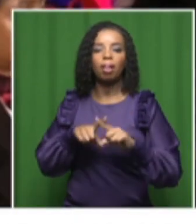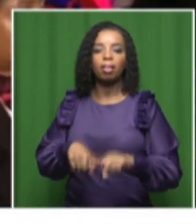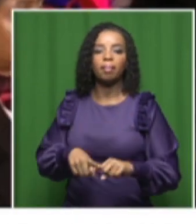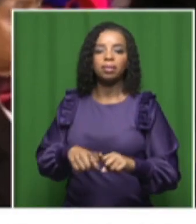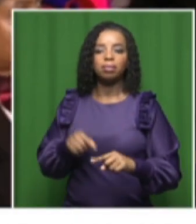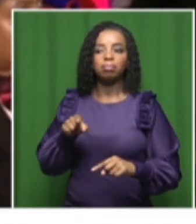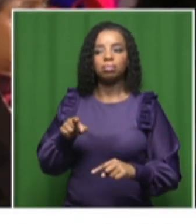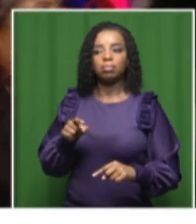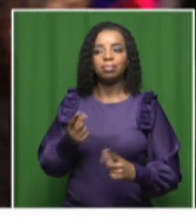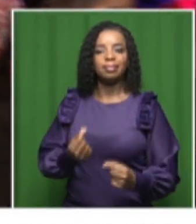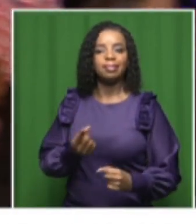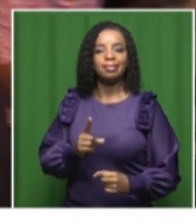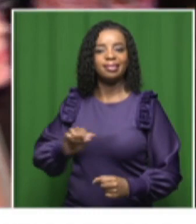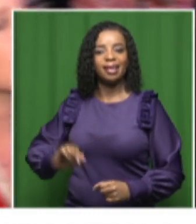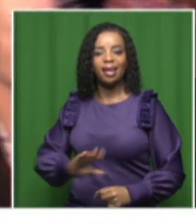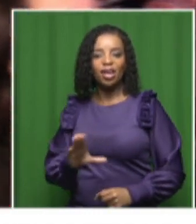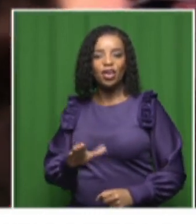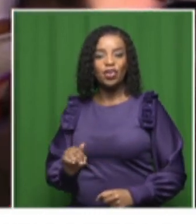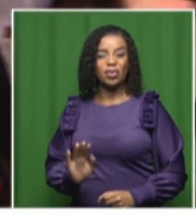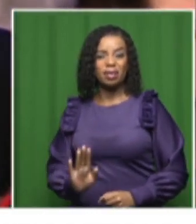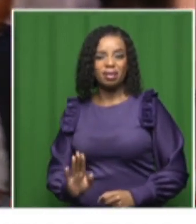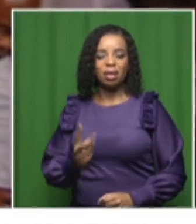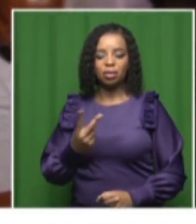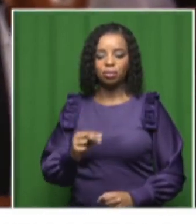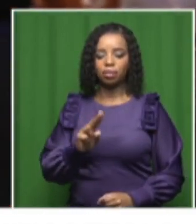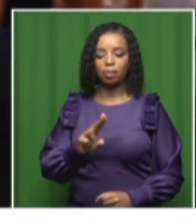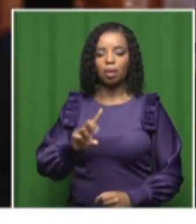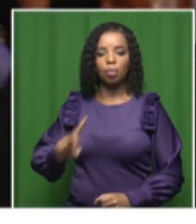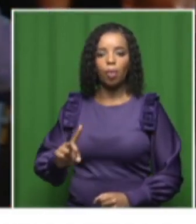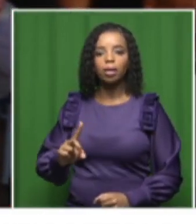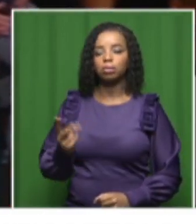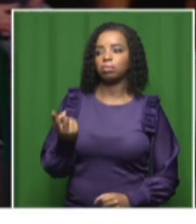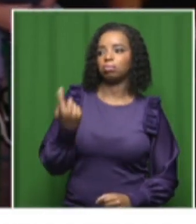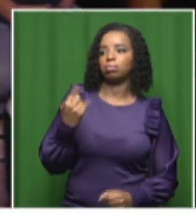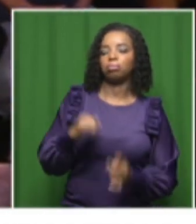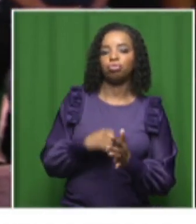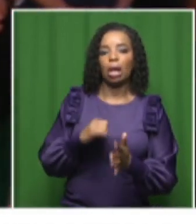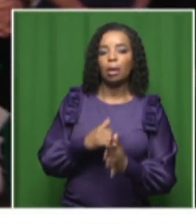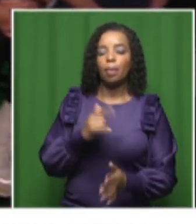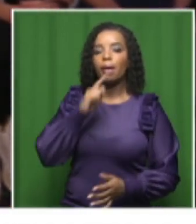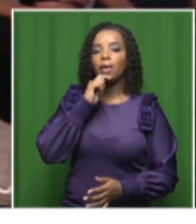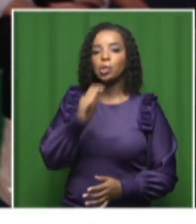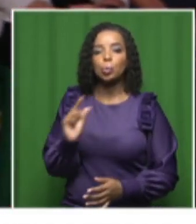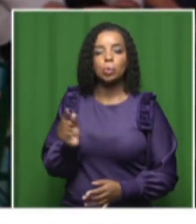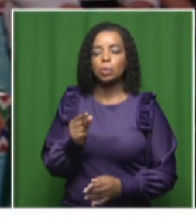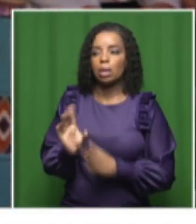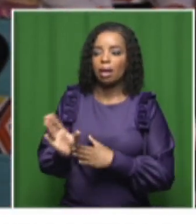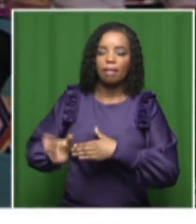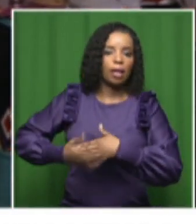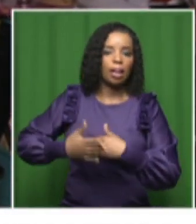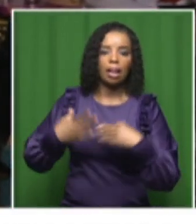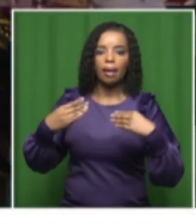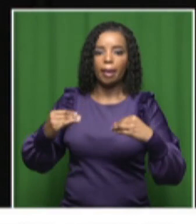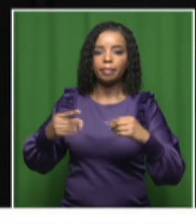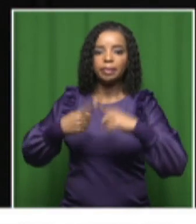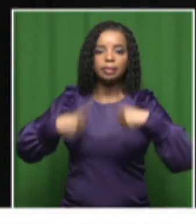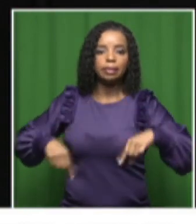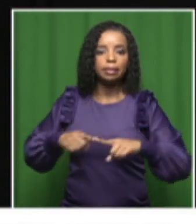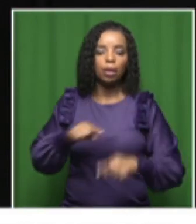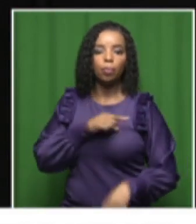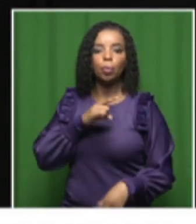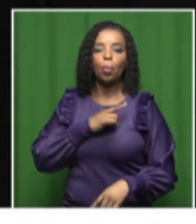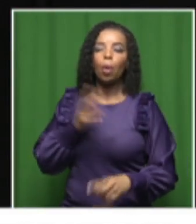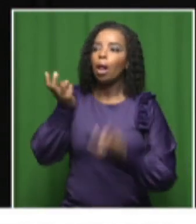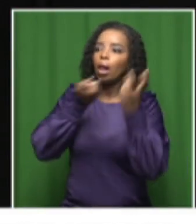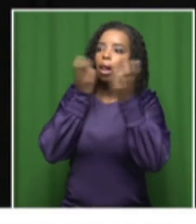well. 2021 January, we were 3. We were about to close our business. We were out searching for funding. No one was hearing